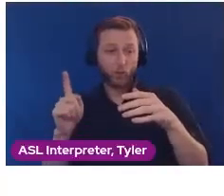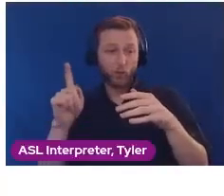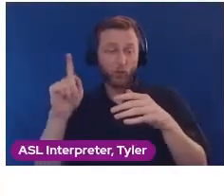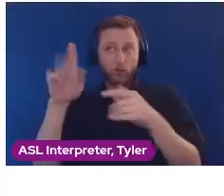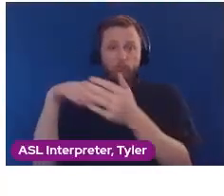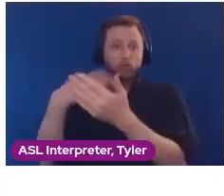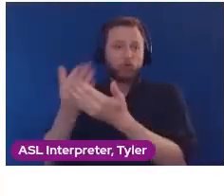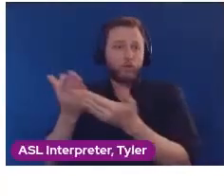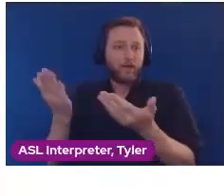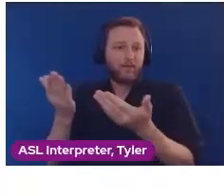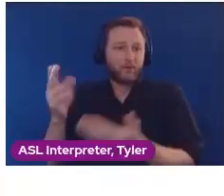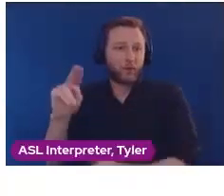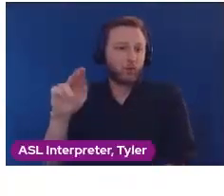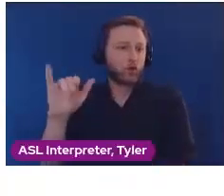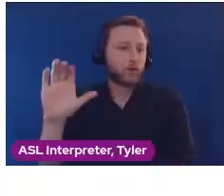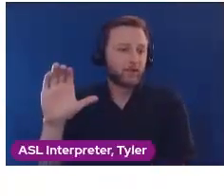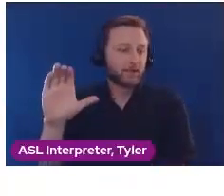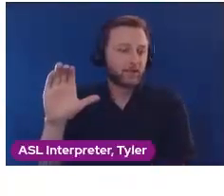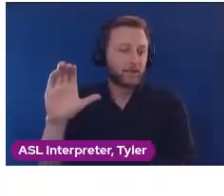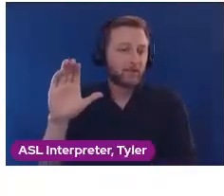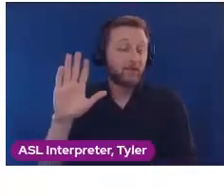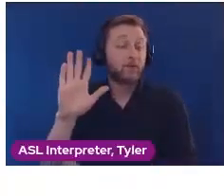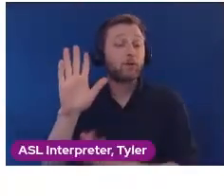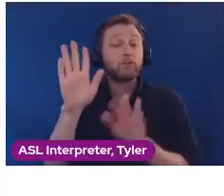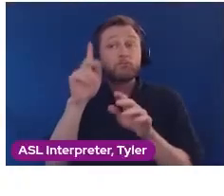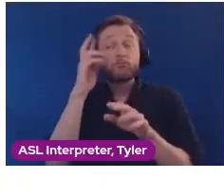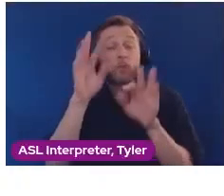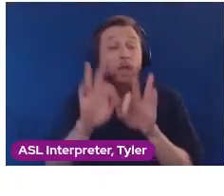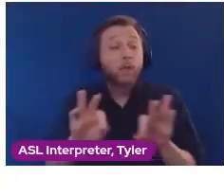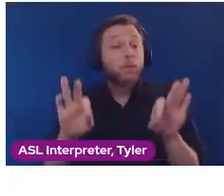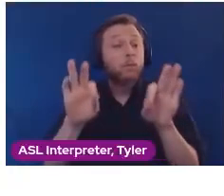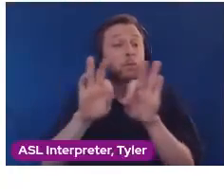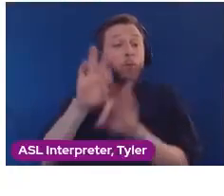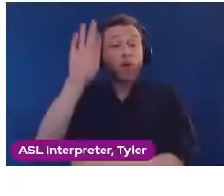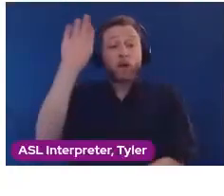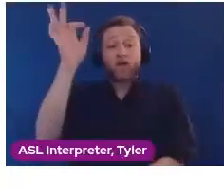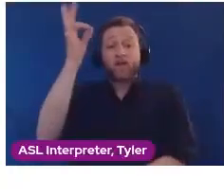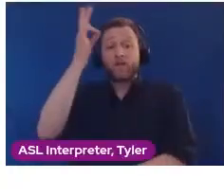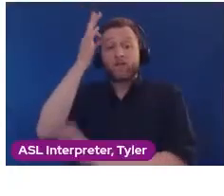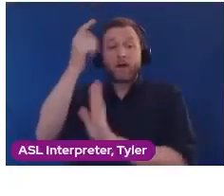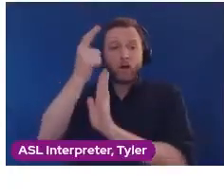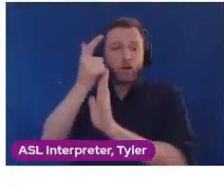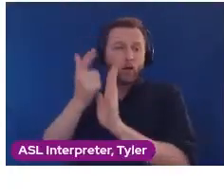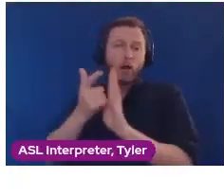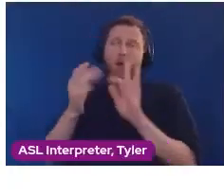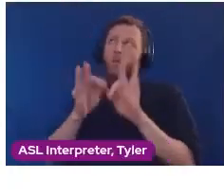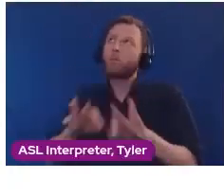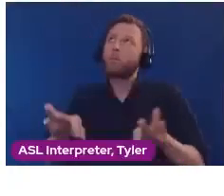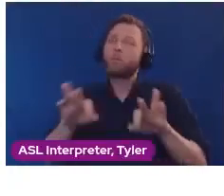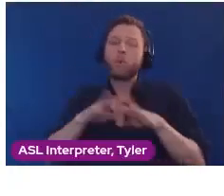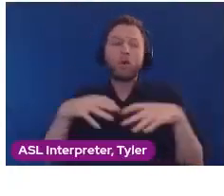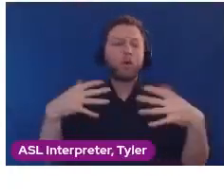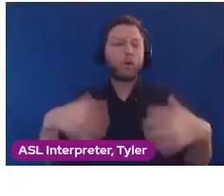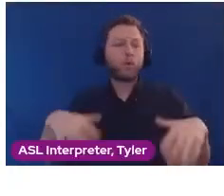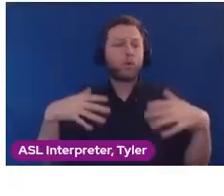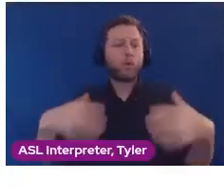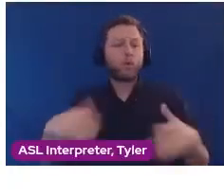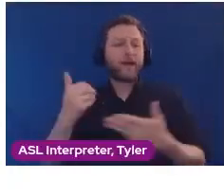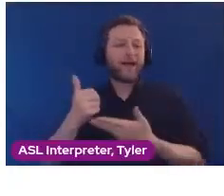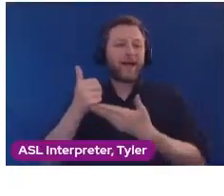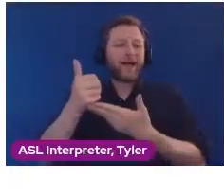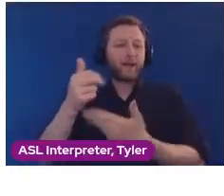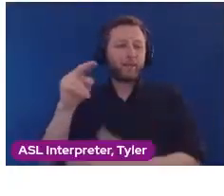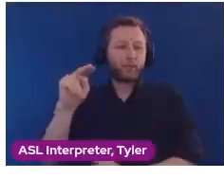that's why federal gun laws are so critically important to helping solve our issues here in New York City.